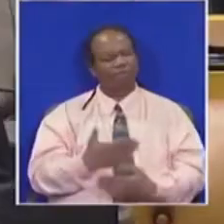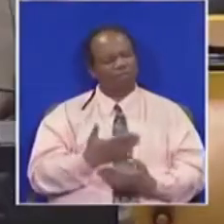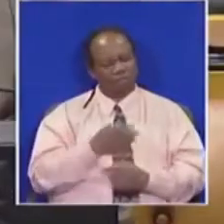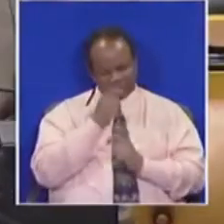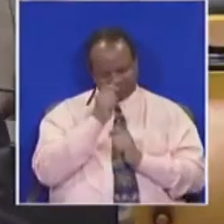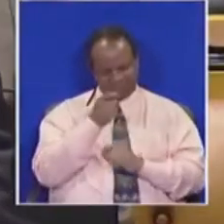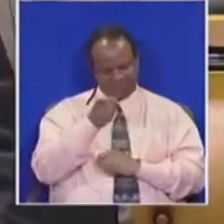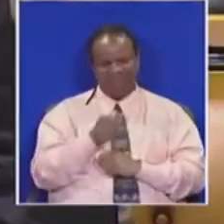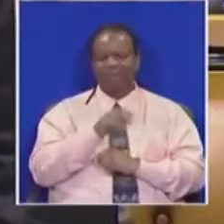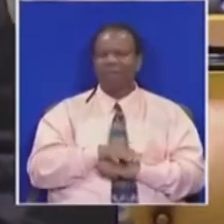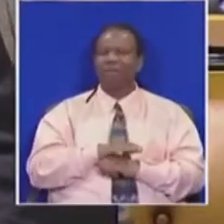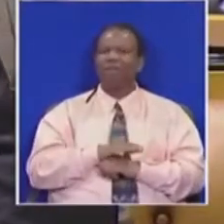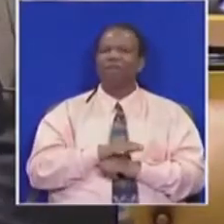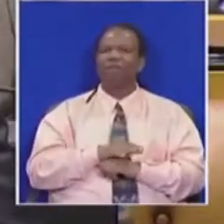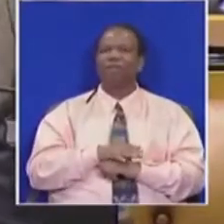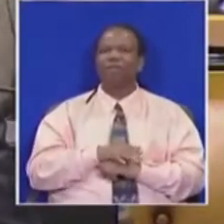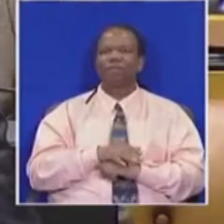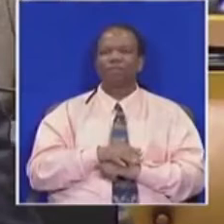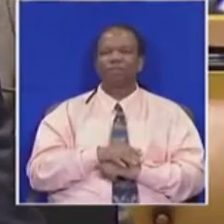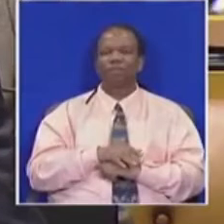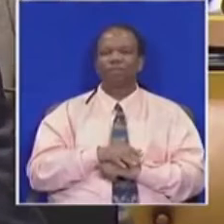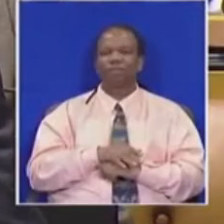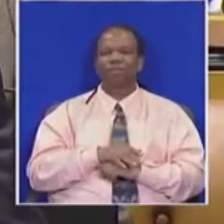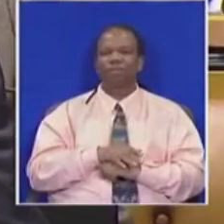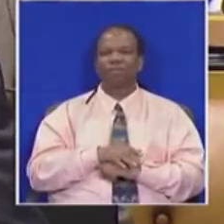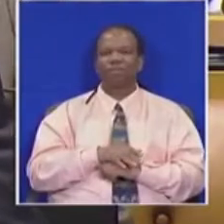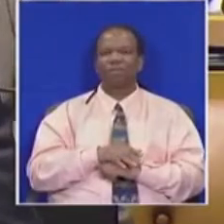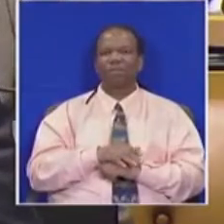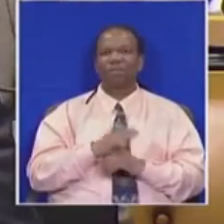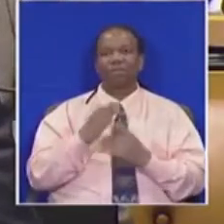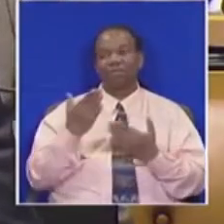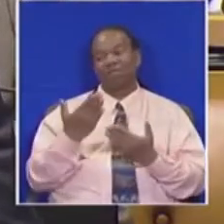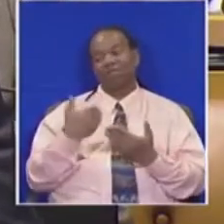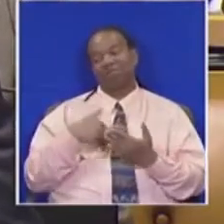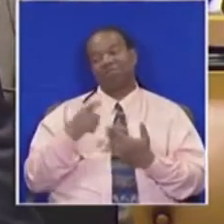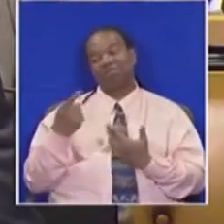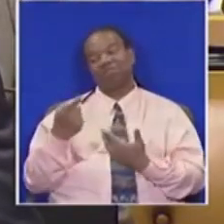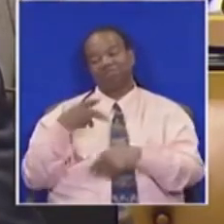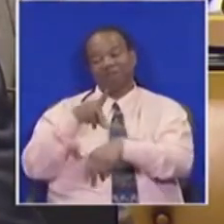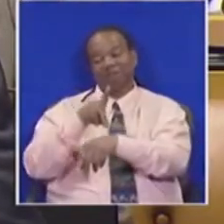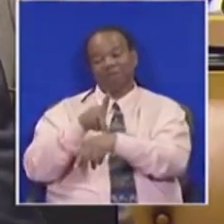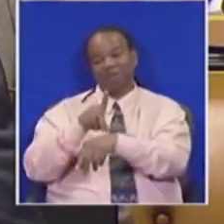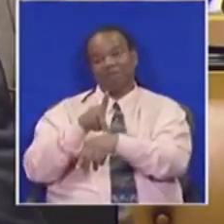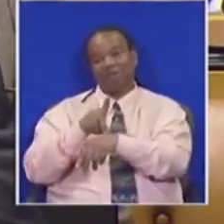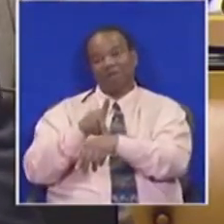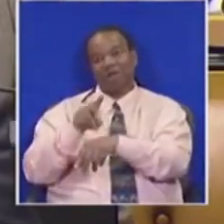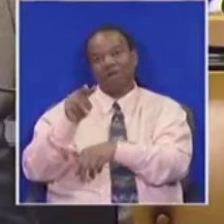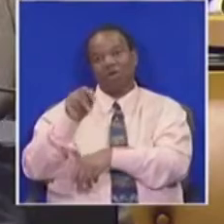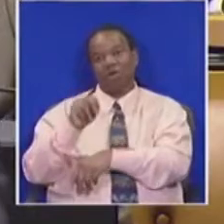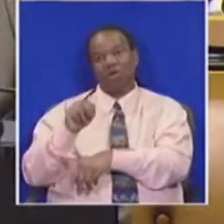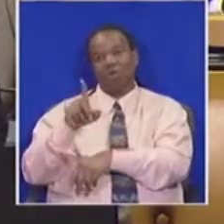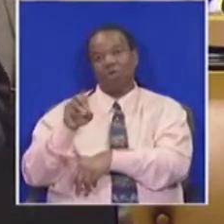Honorable Speaker, I'd like to take my cue from Honorable Dr. Ndlozi's